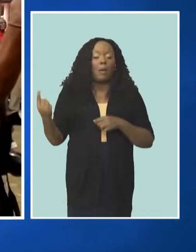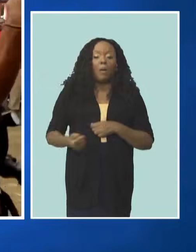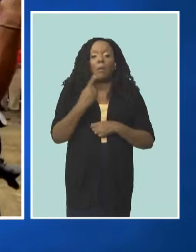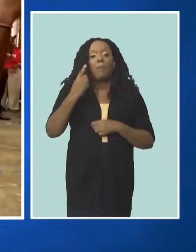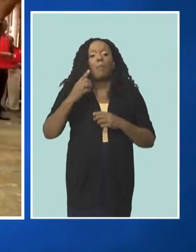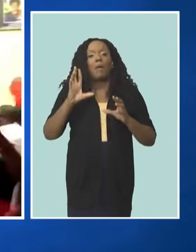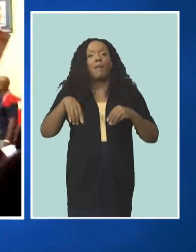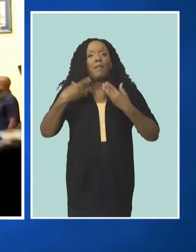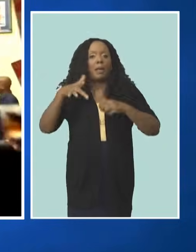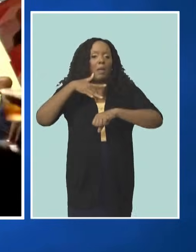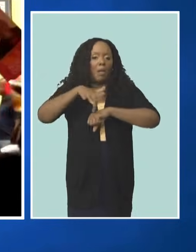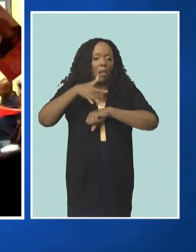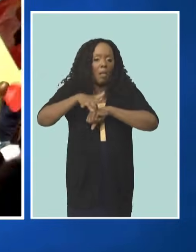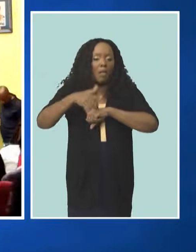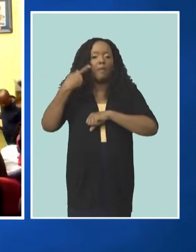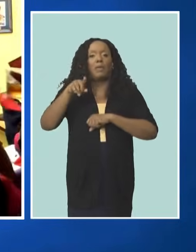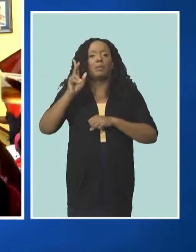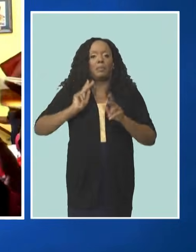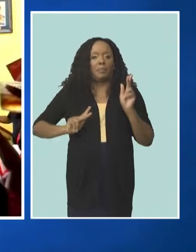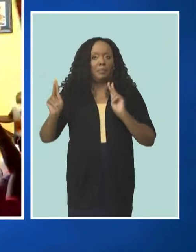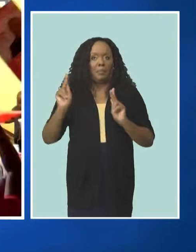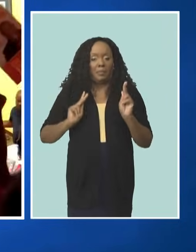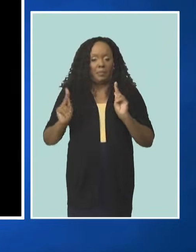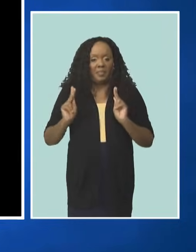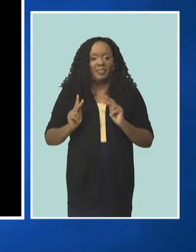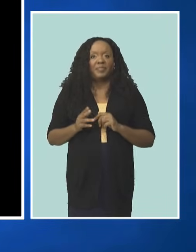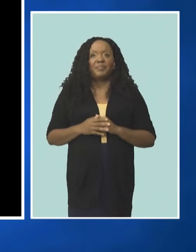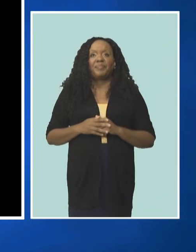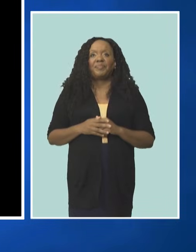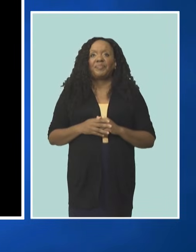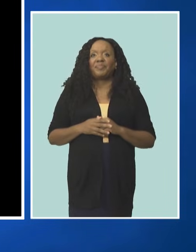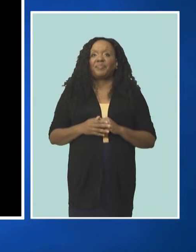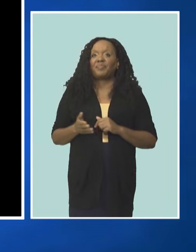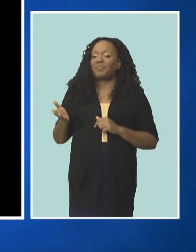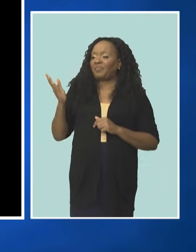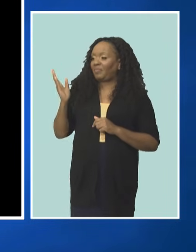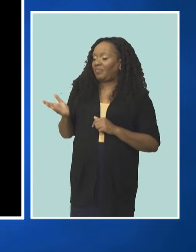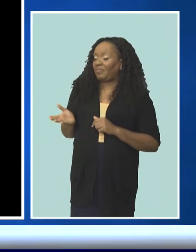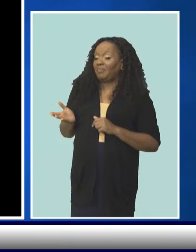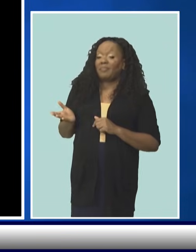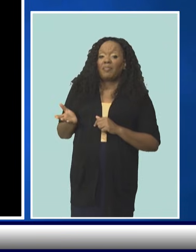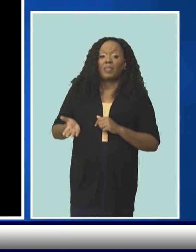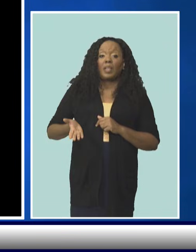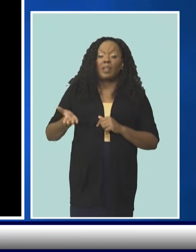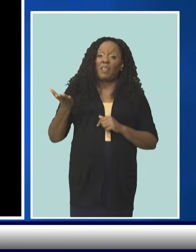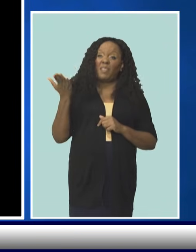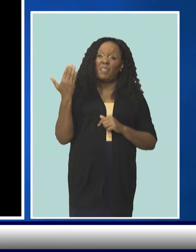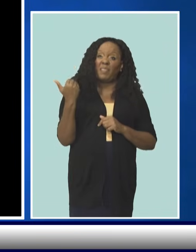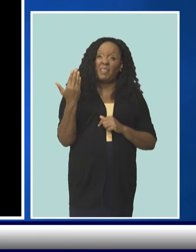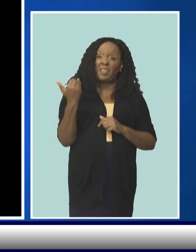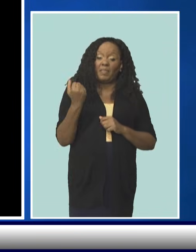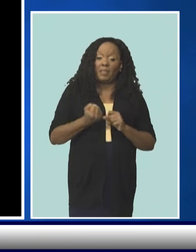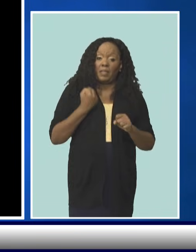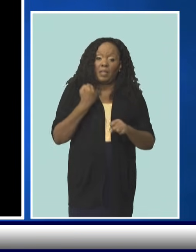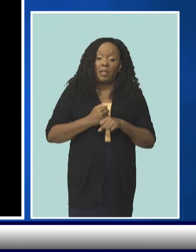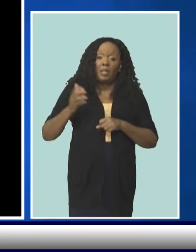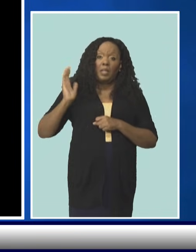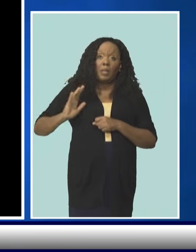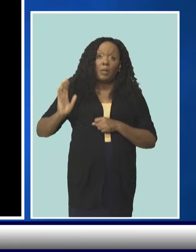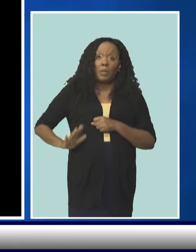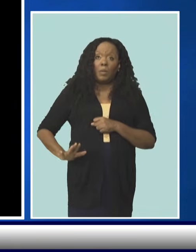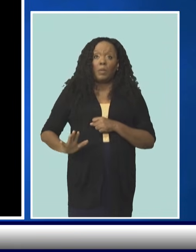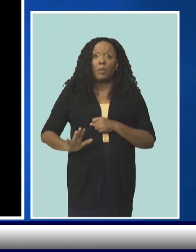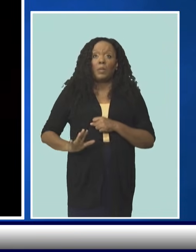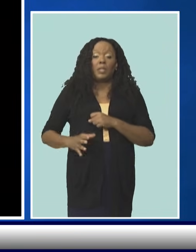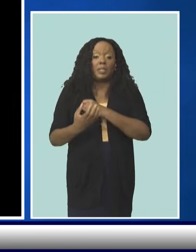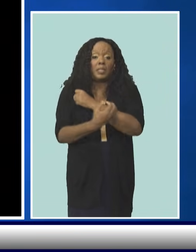available to his constituents. It was 15 years ago, in the St. John by-election, that